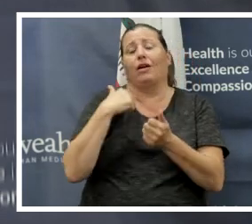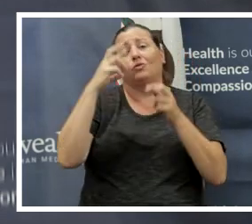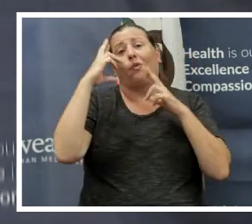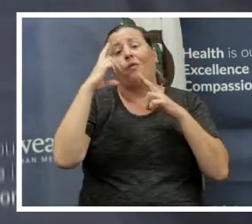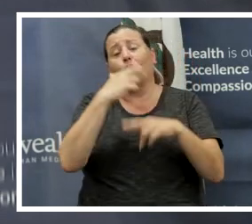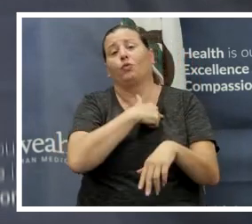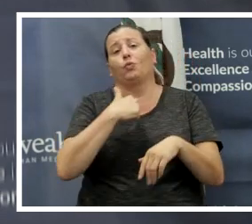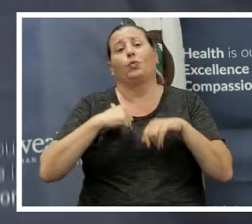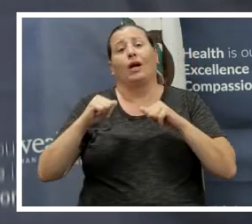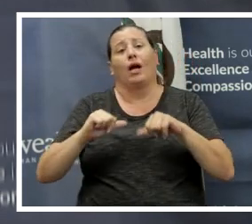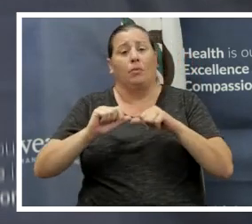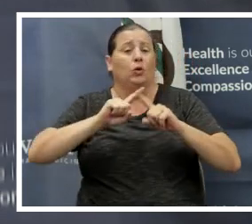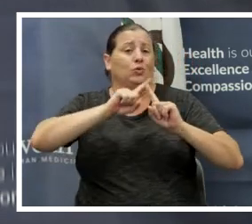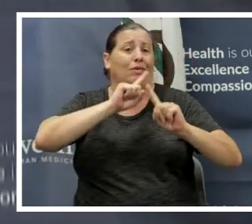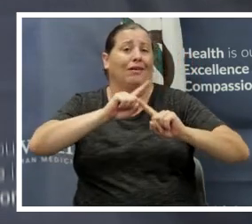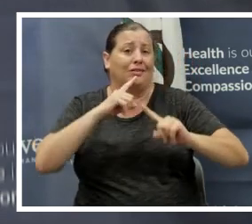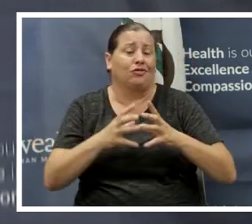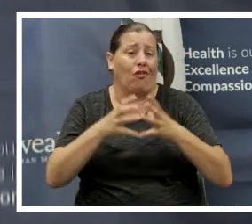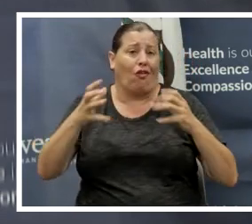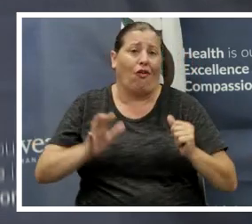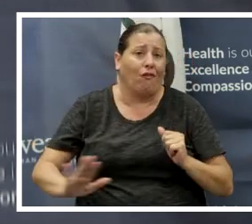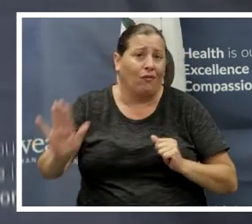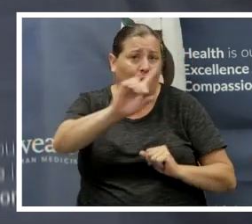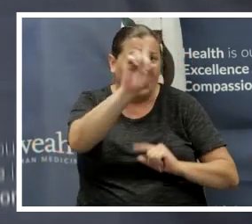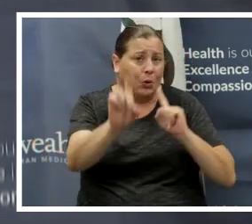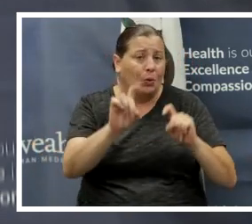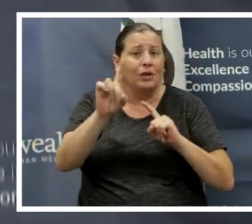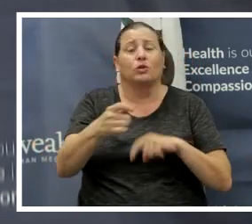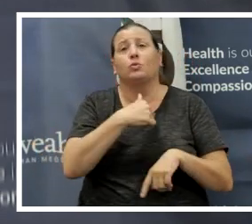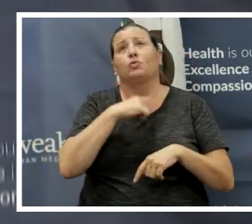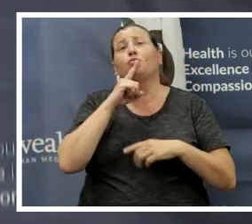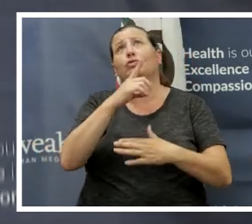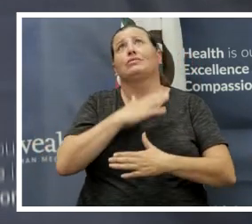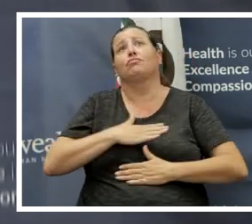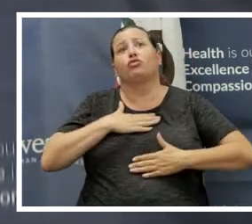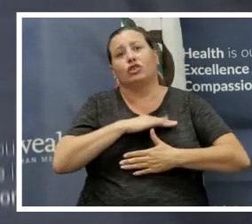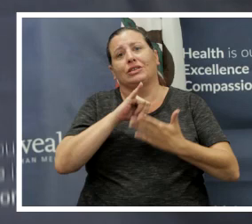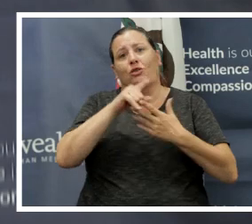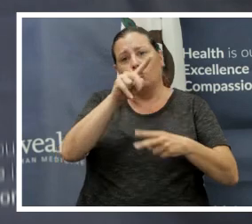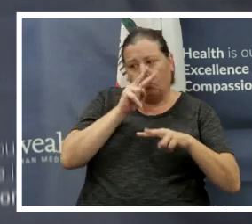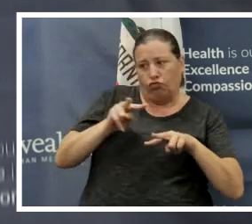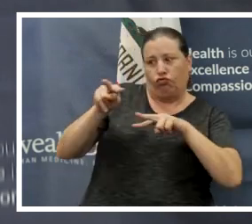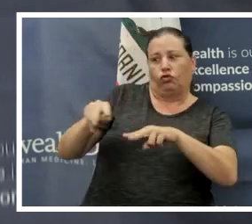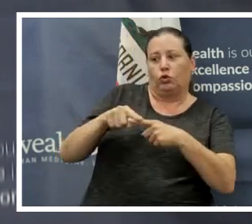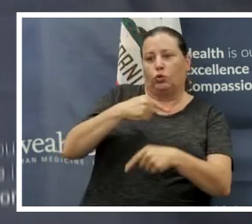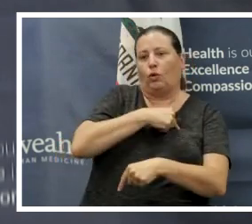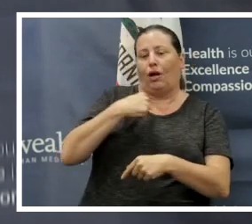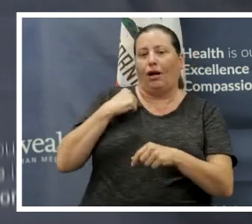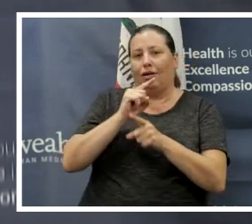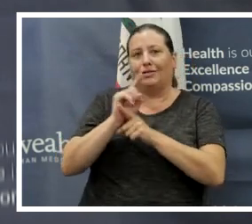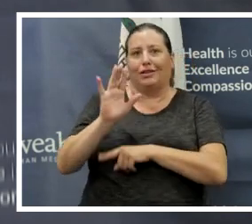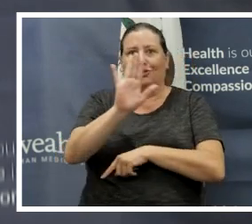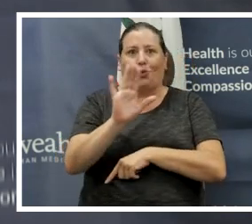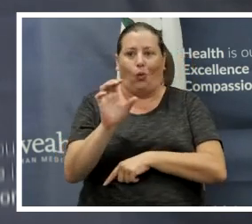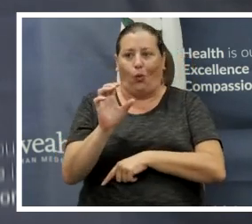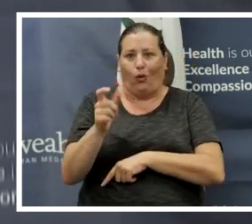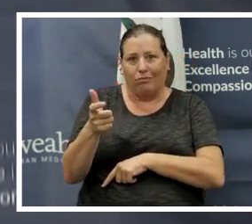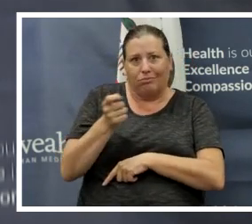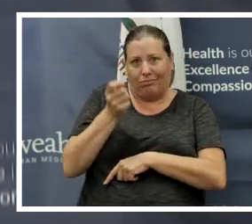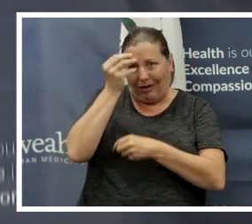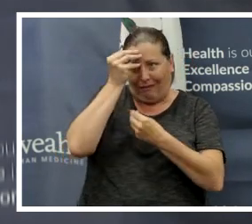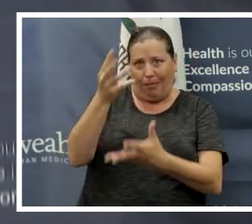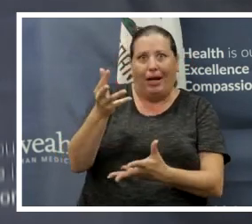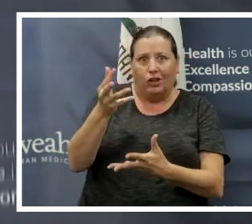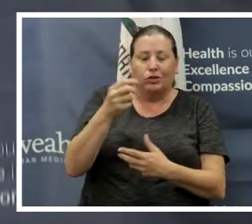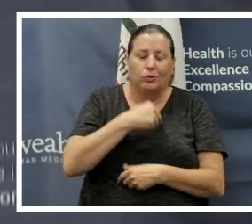we're able to answer a lot of your questions. We really appreciate that you kind of look to us as your source of information, and we take that